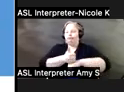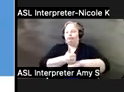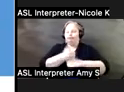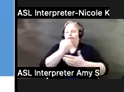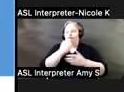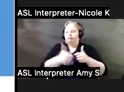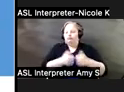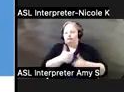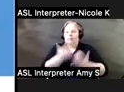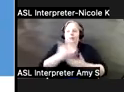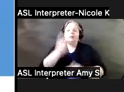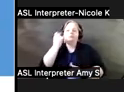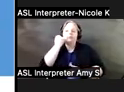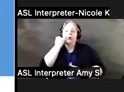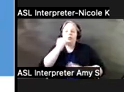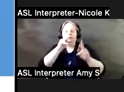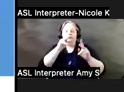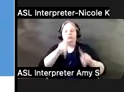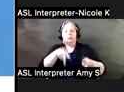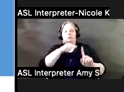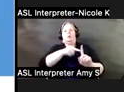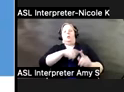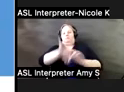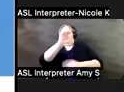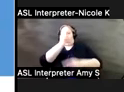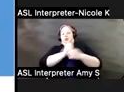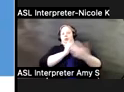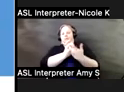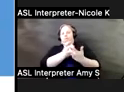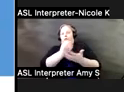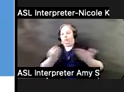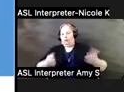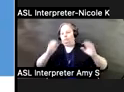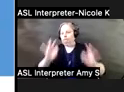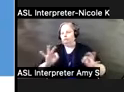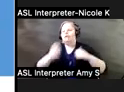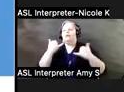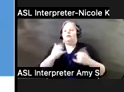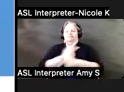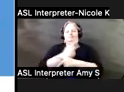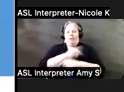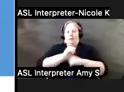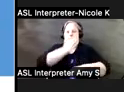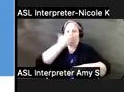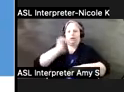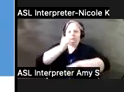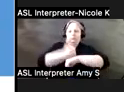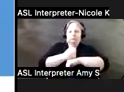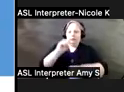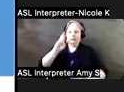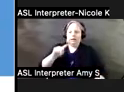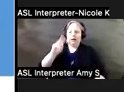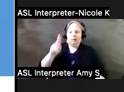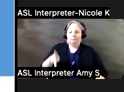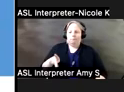say you found someone the right adaptive controller for them, but now you're just trying to figure out what is the best setup for them and